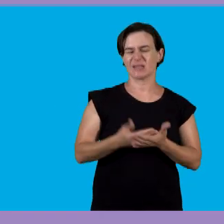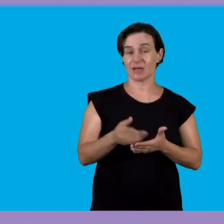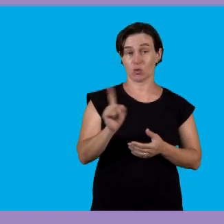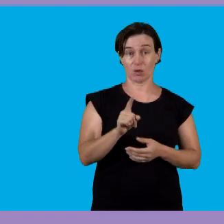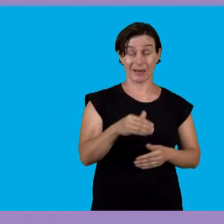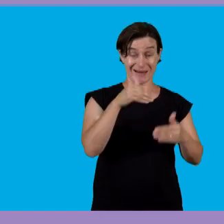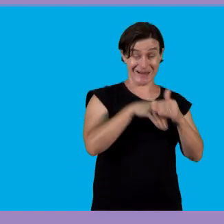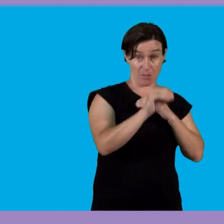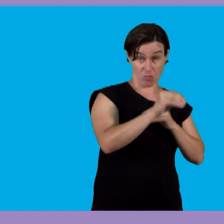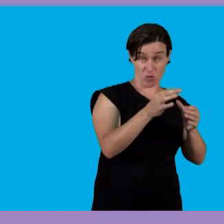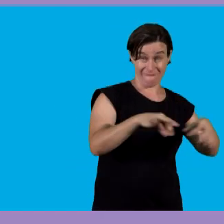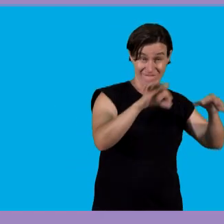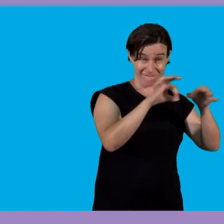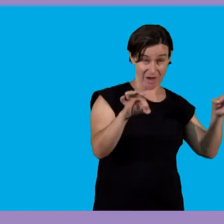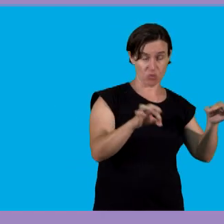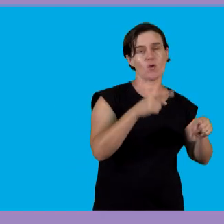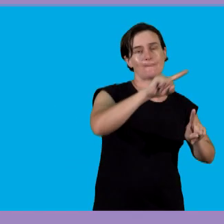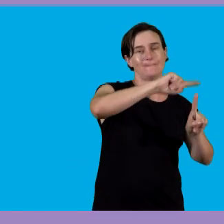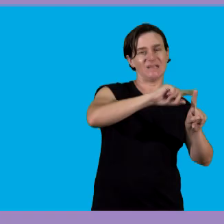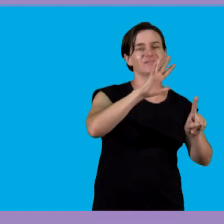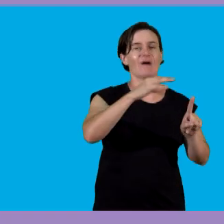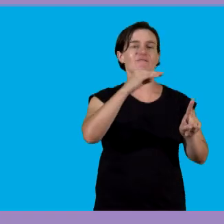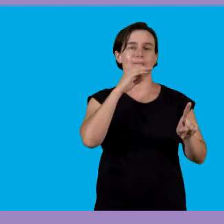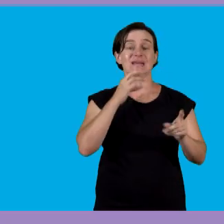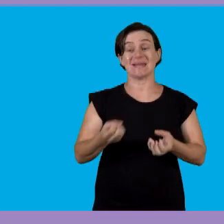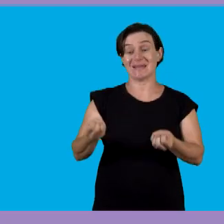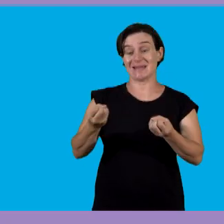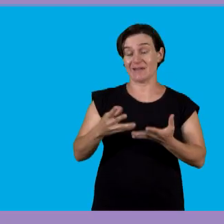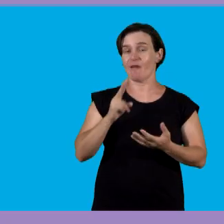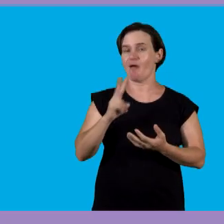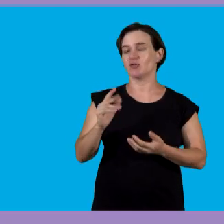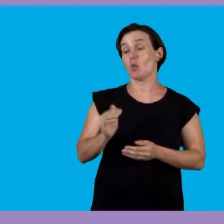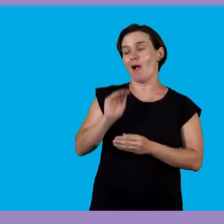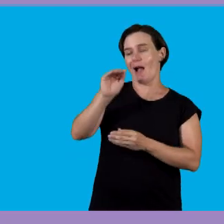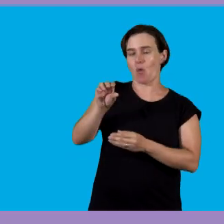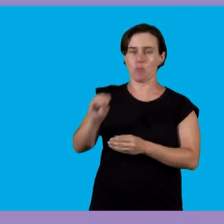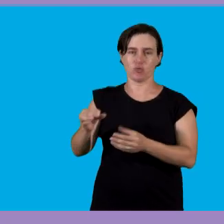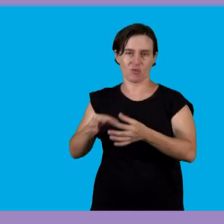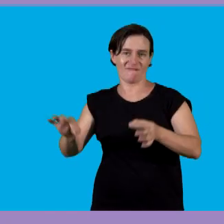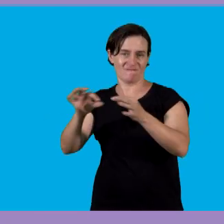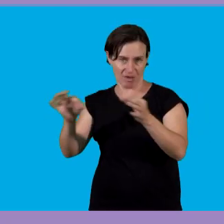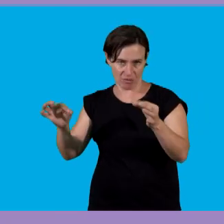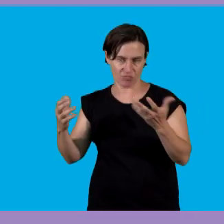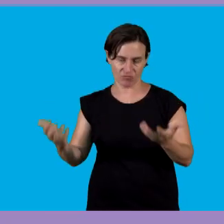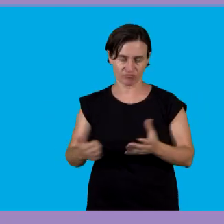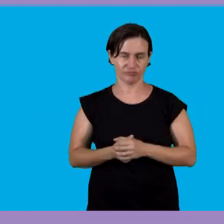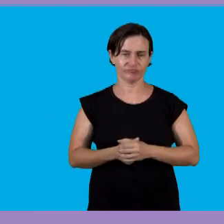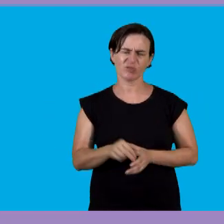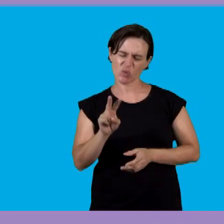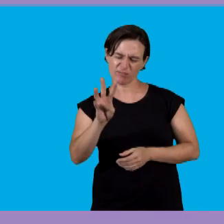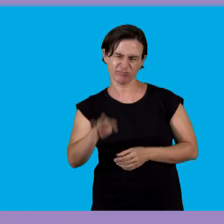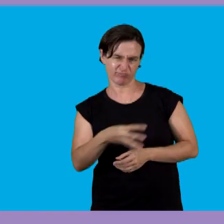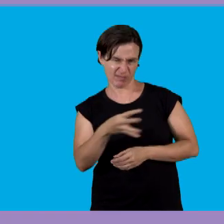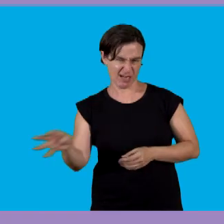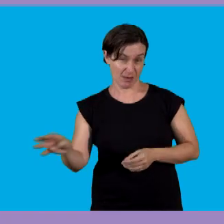input value, we are going to add 5, and that is going to give us our output value. So let's go ahead and look at our table and